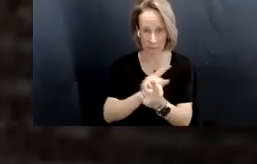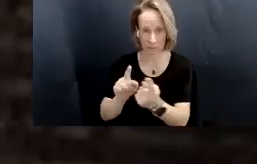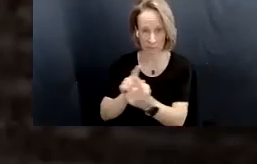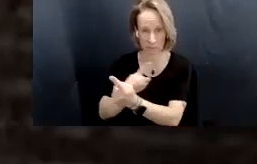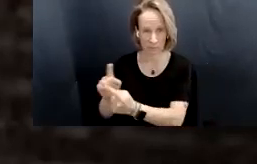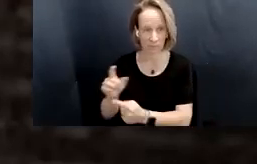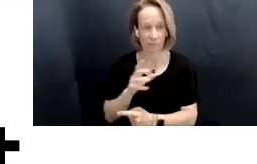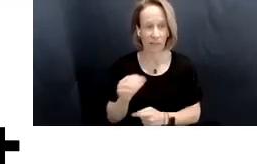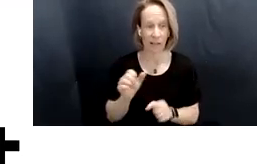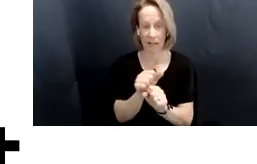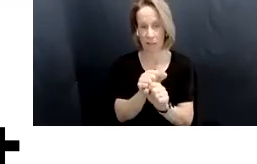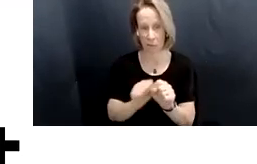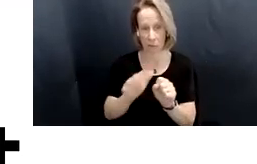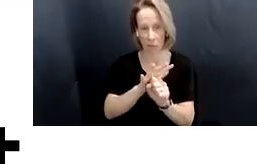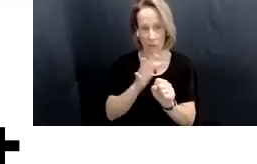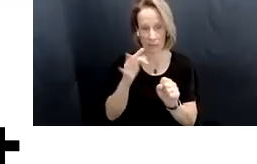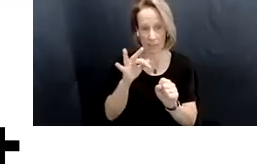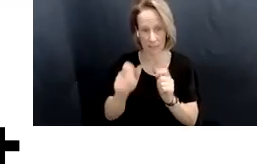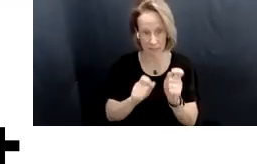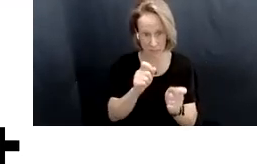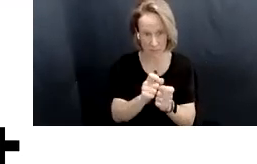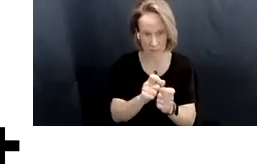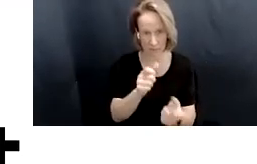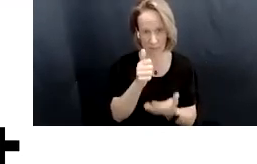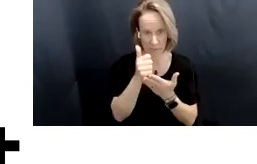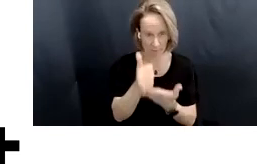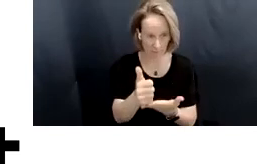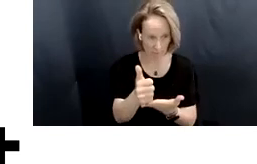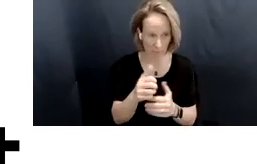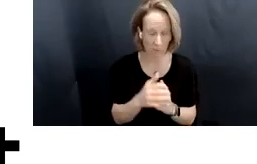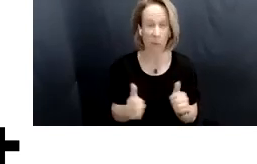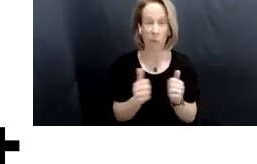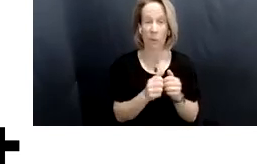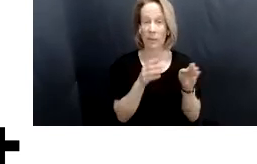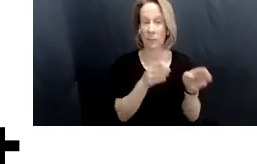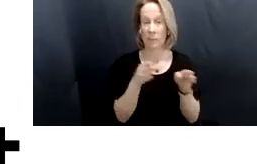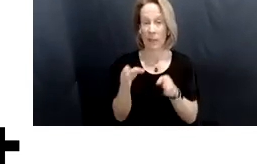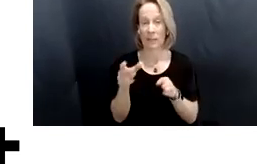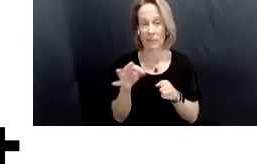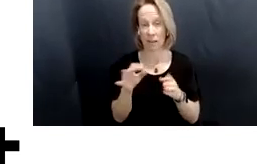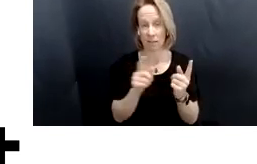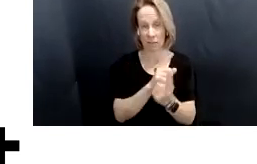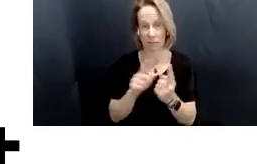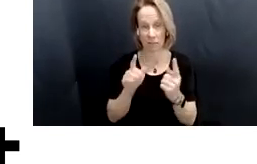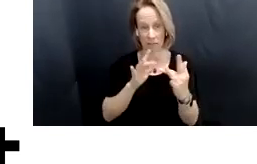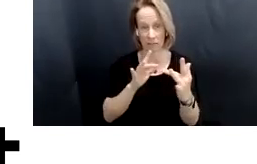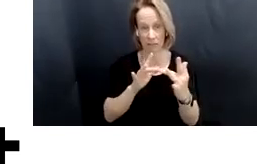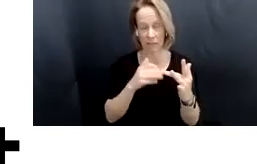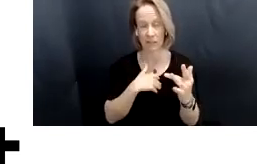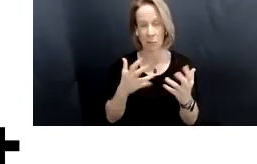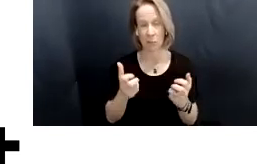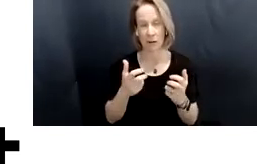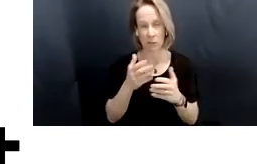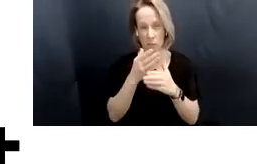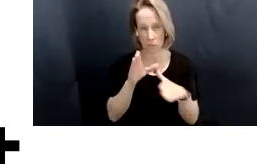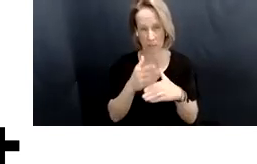tips. So let's begin with methods of contact. And with methods of contact, I wanted to break it up into survivors that are